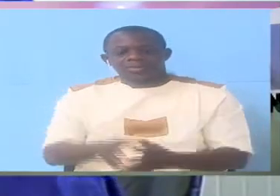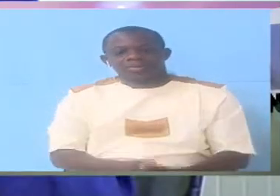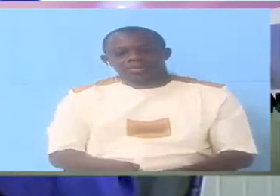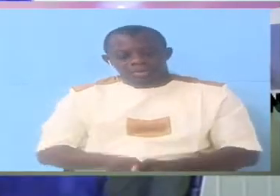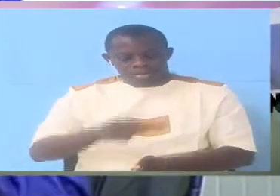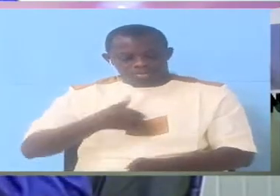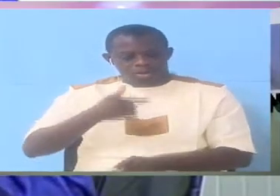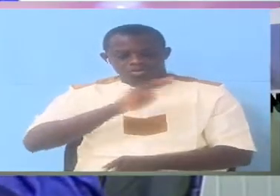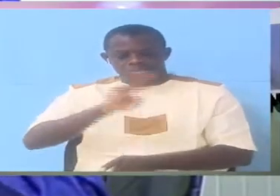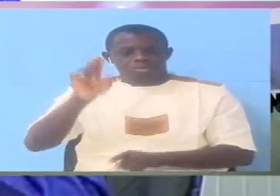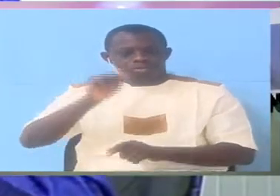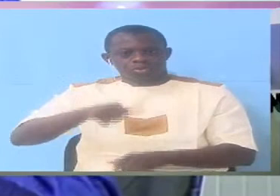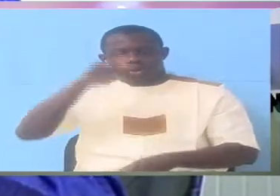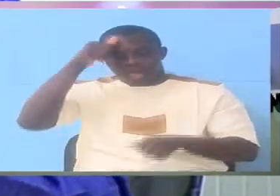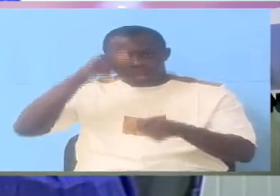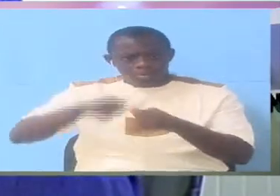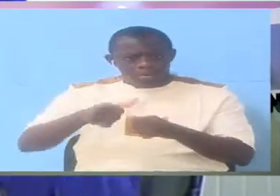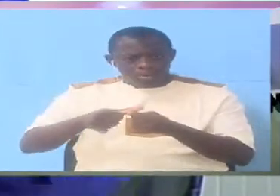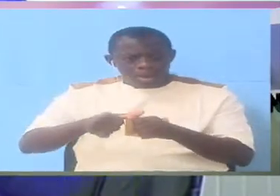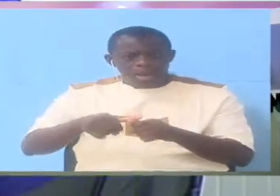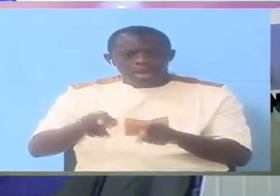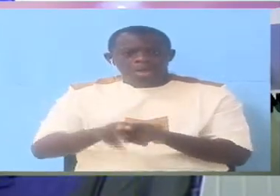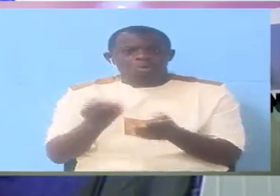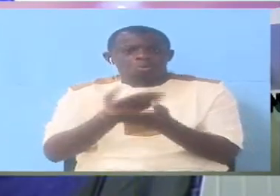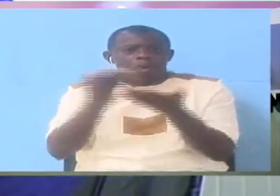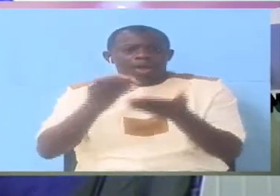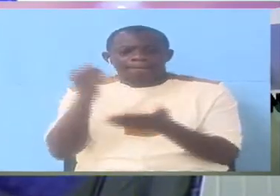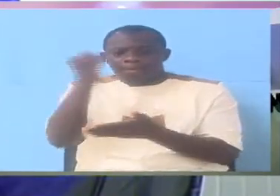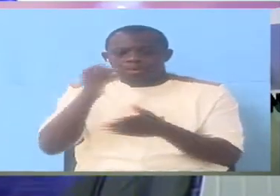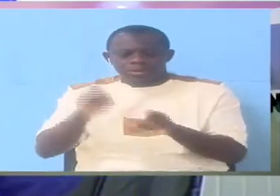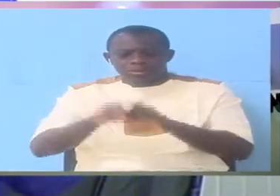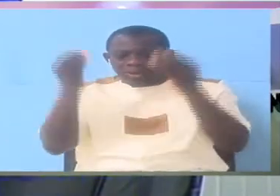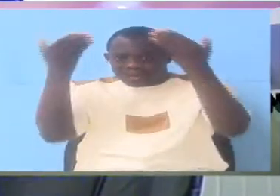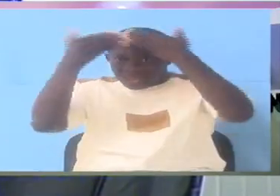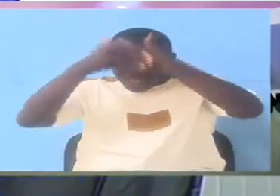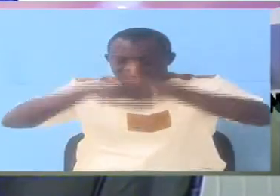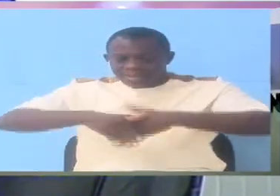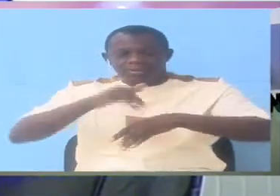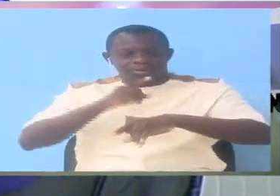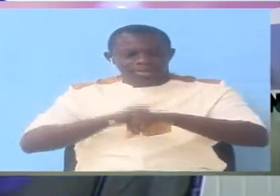I cannot even identify the place because it was in the night time.